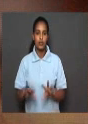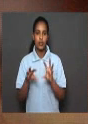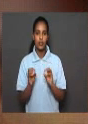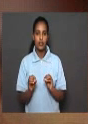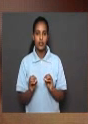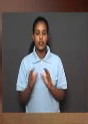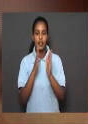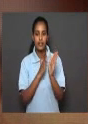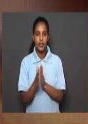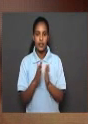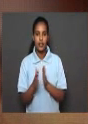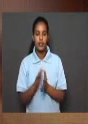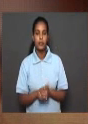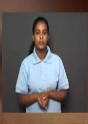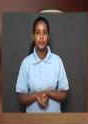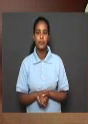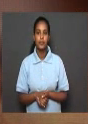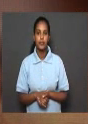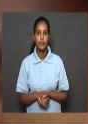Students, let's get ready.